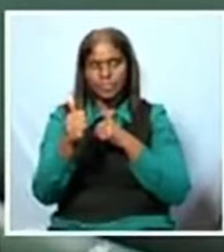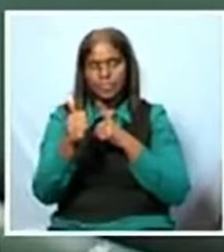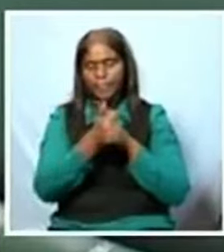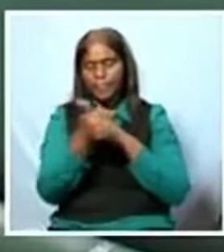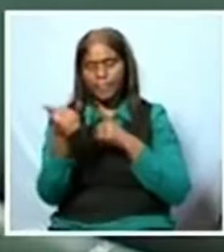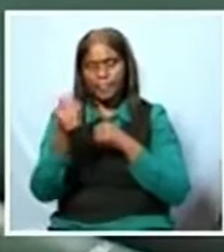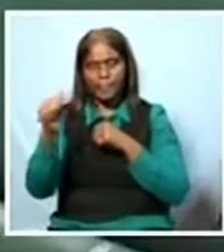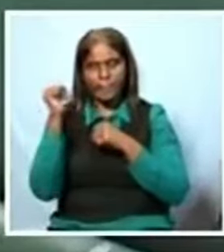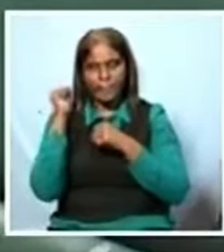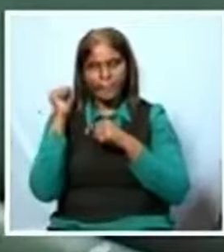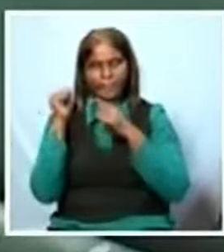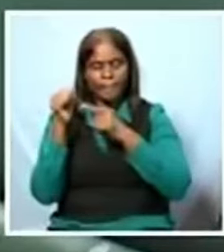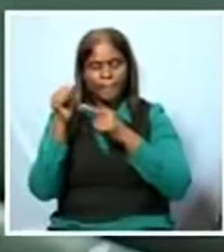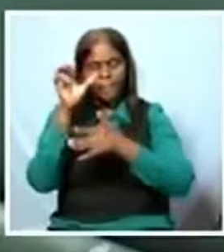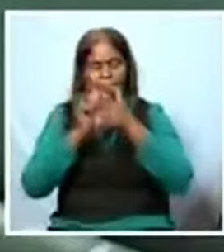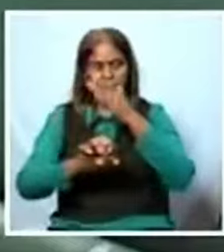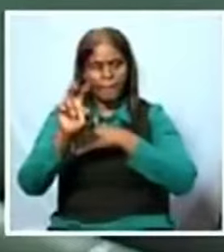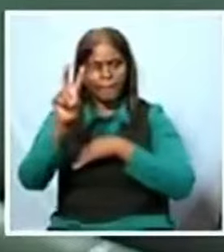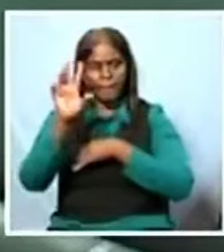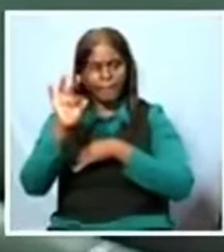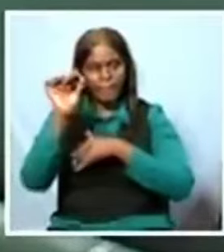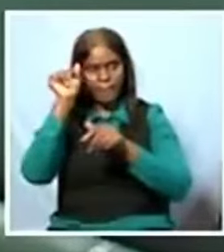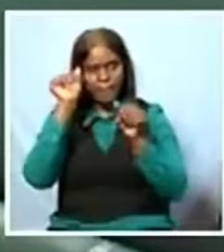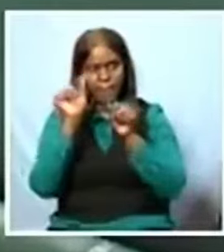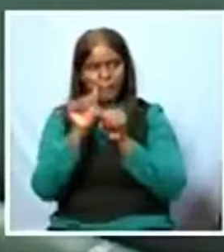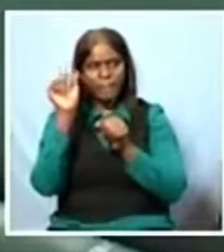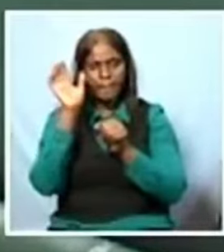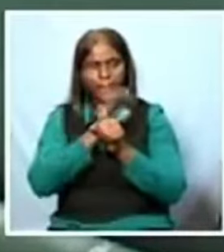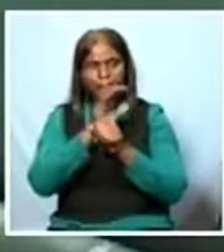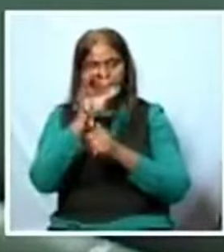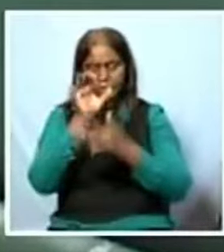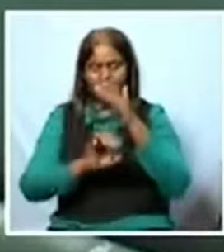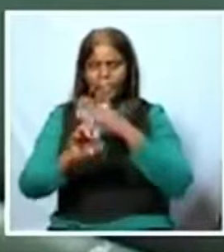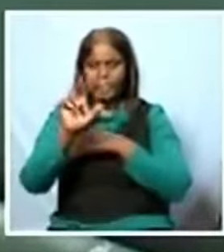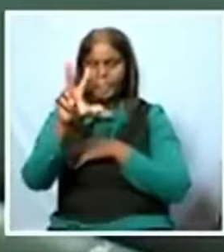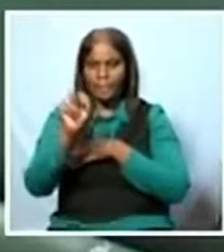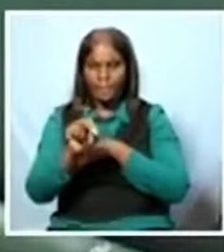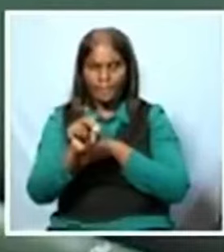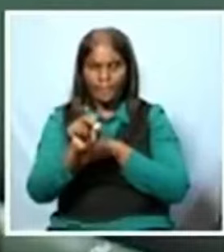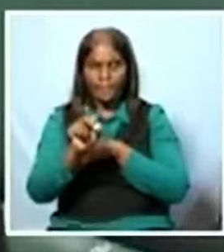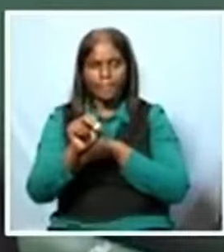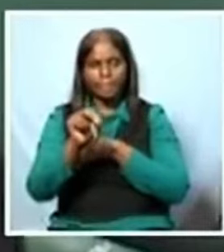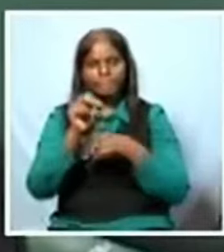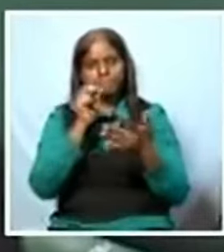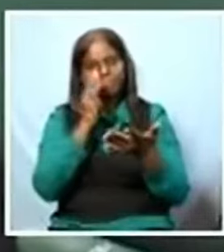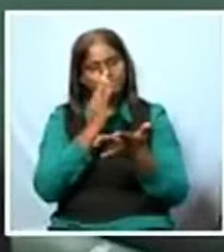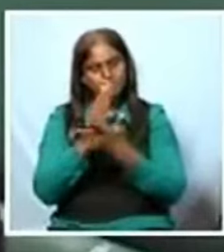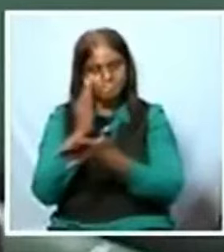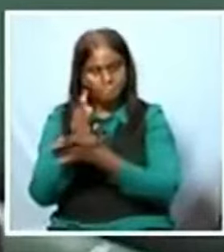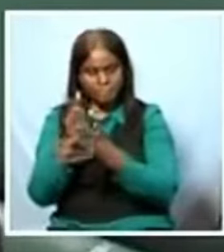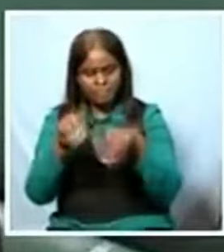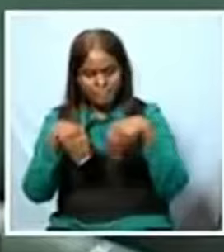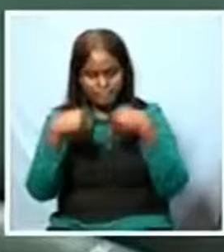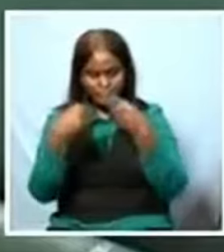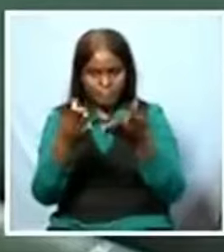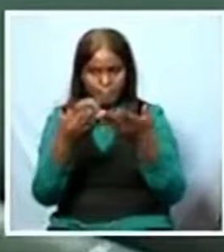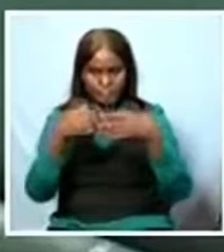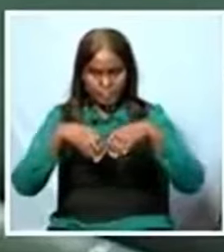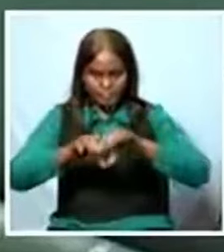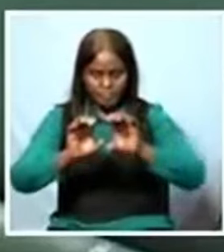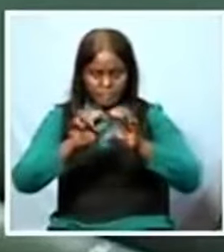any objection? Clause 29 is agreed to. Clause 30, prohibition of offering